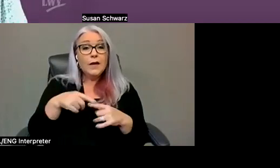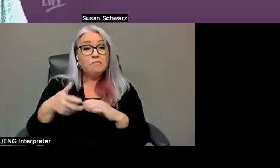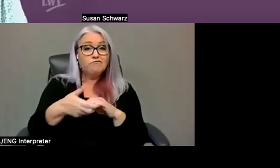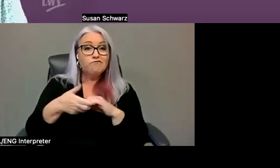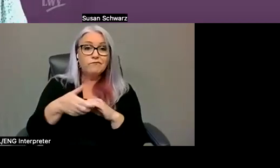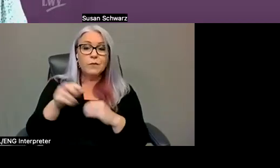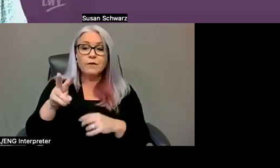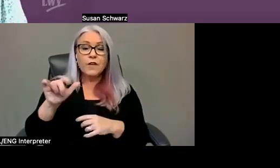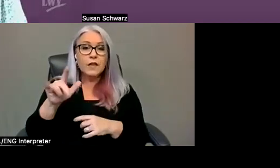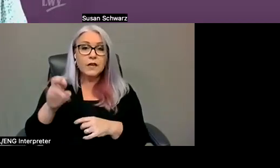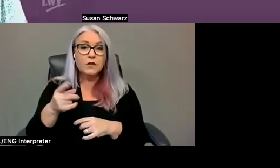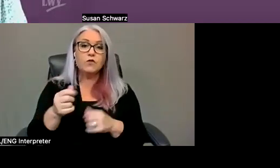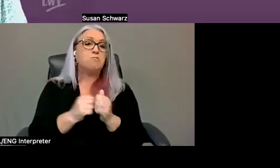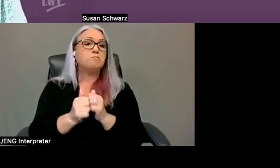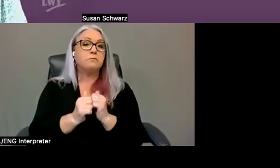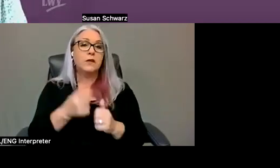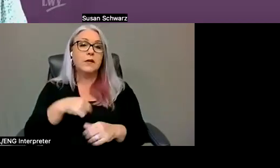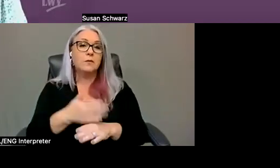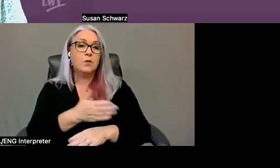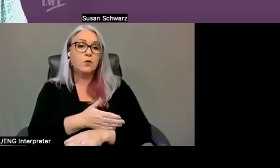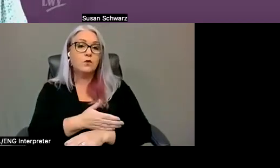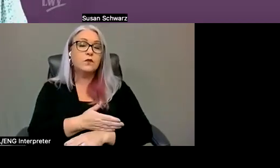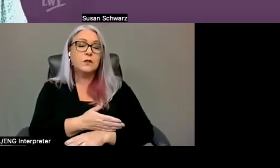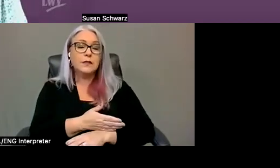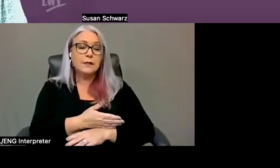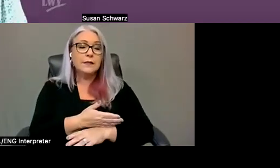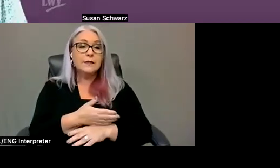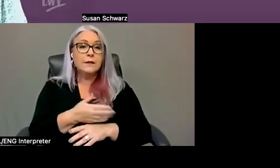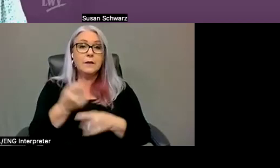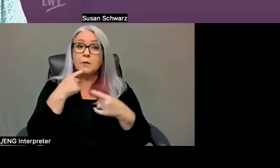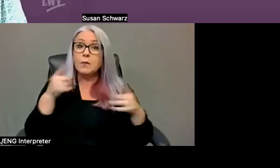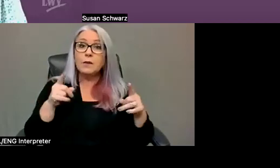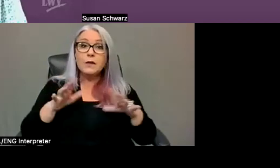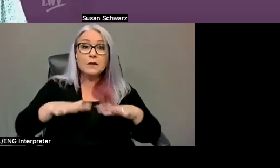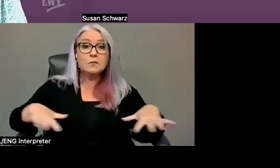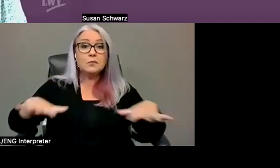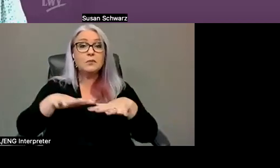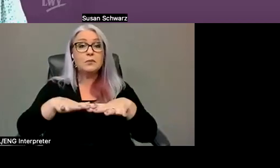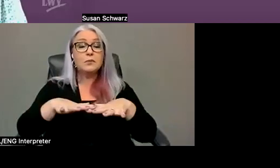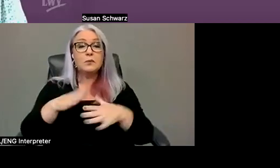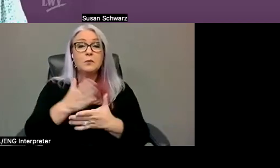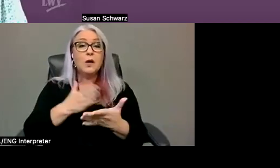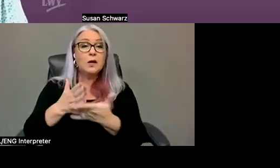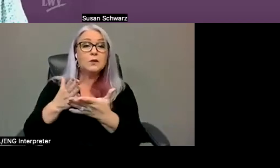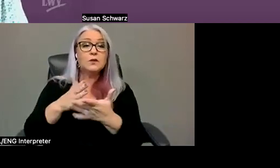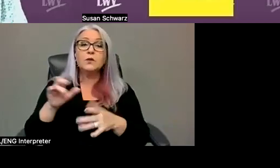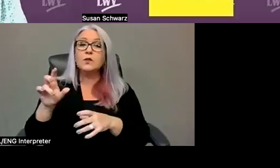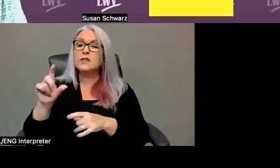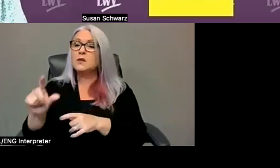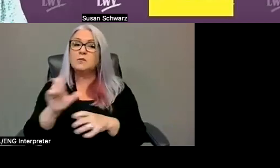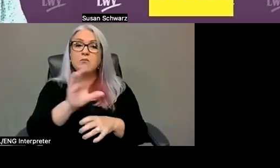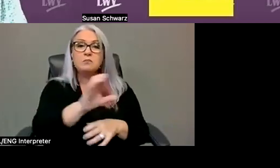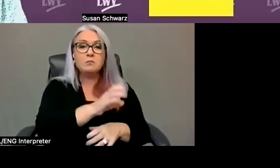starts, improving the publicly owned little portions, little vest pocket parks,